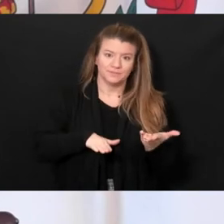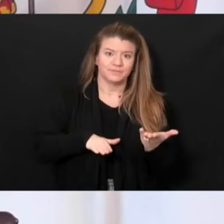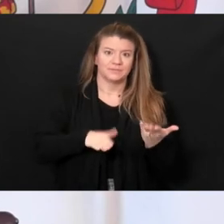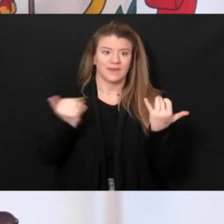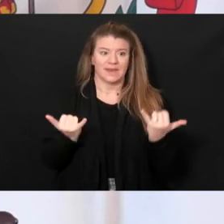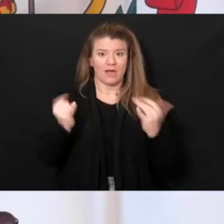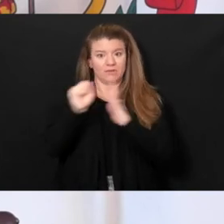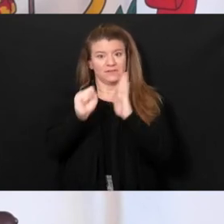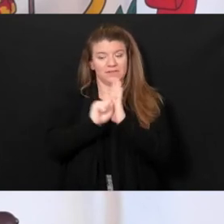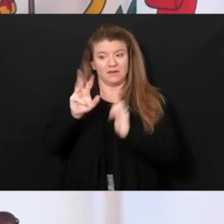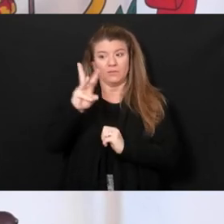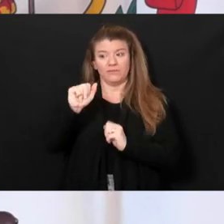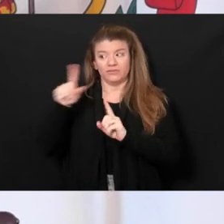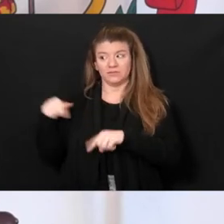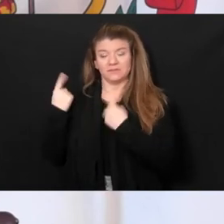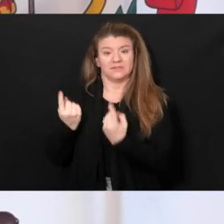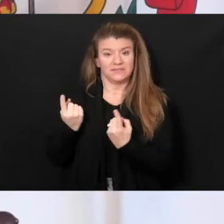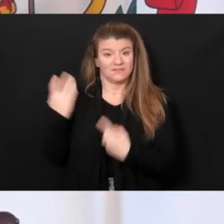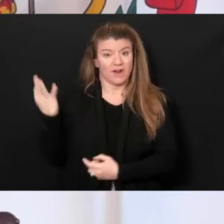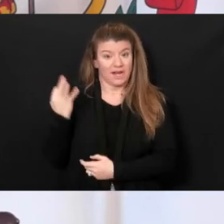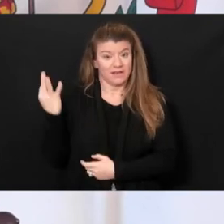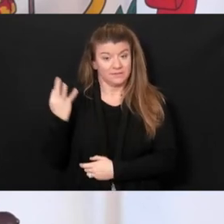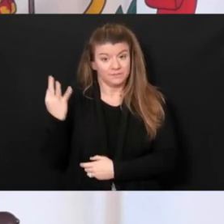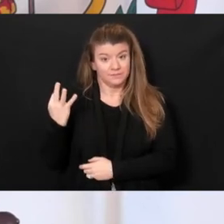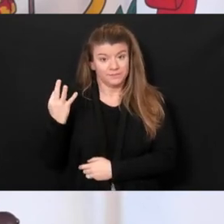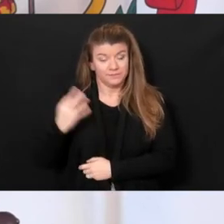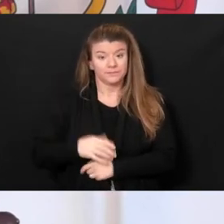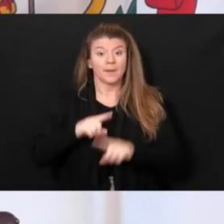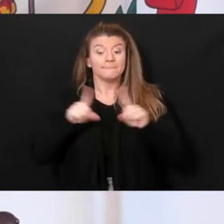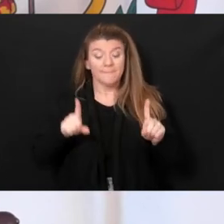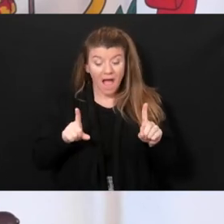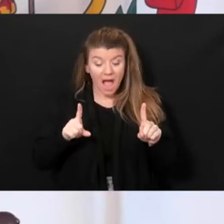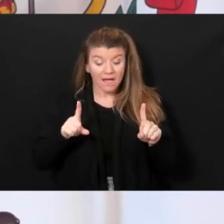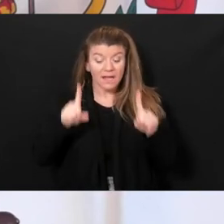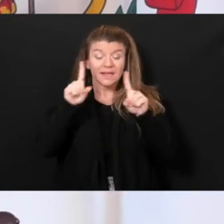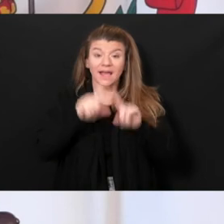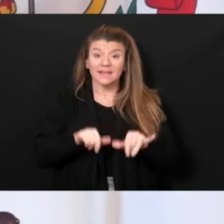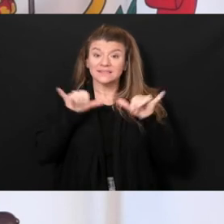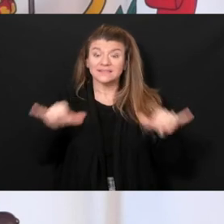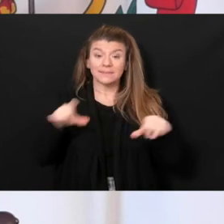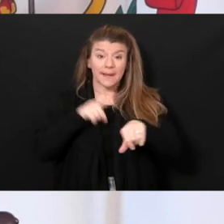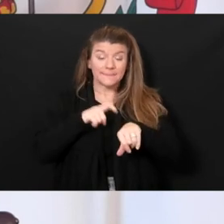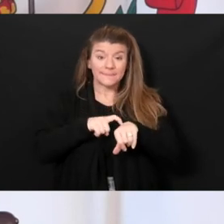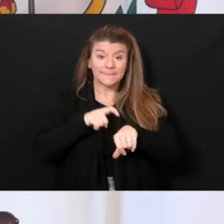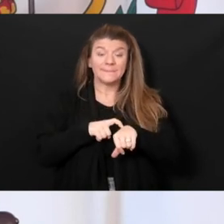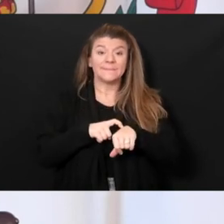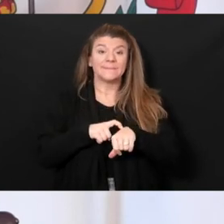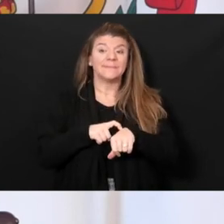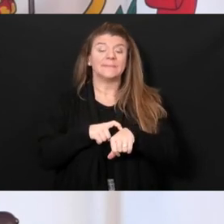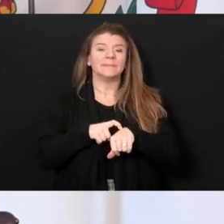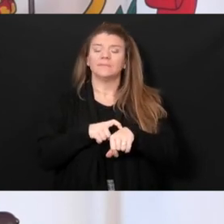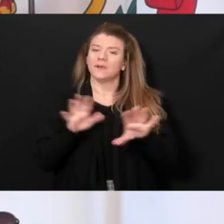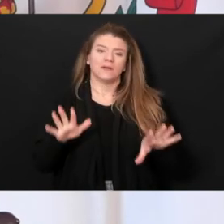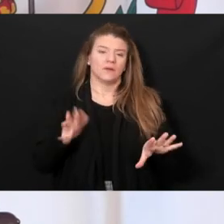of West Virginia since we were together on Friday. But at the same time,